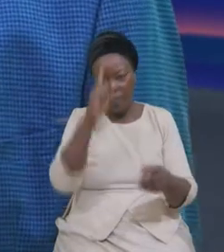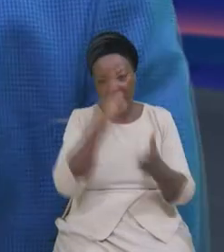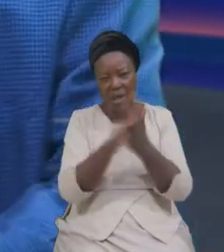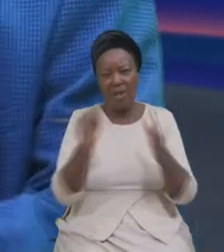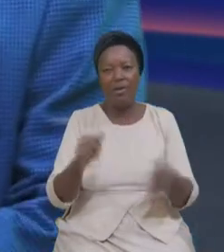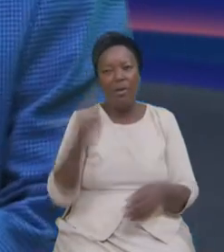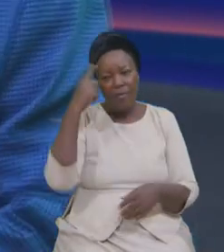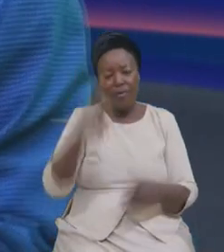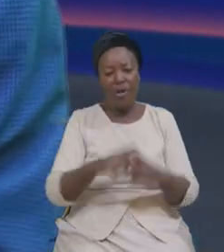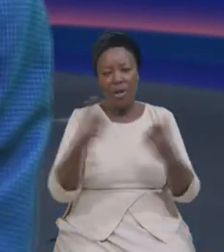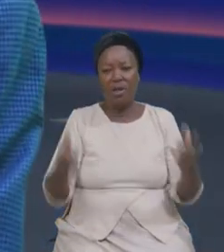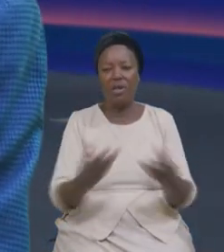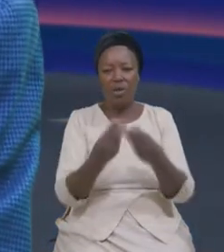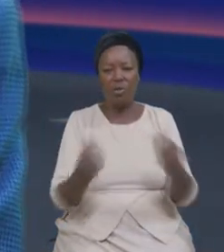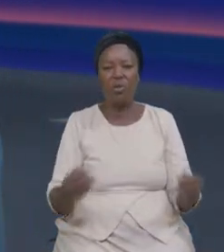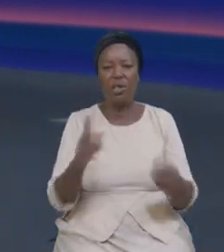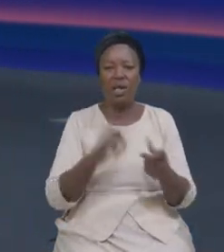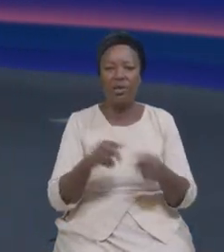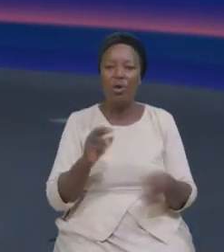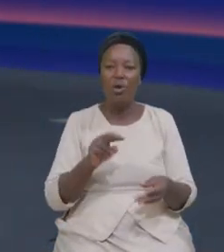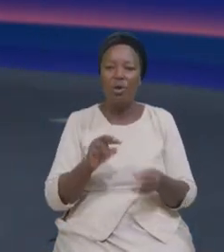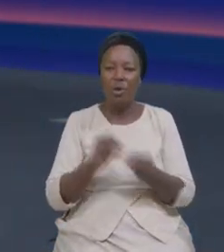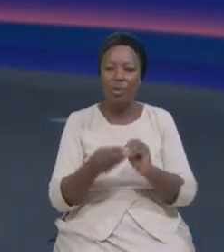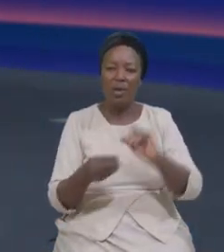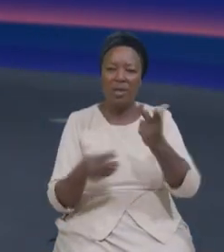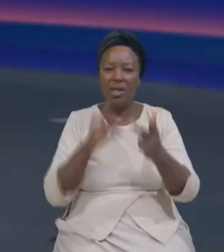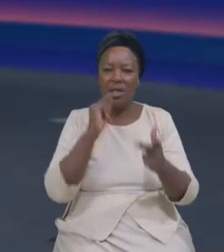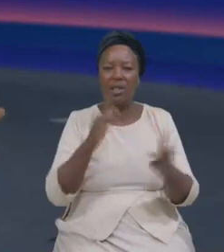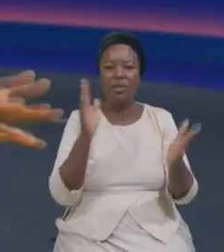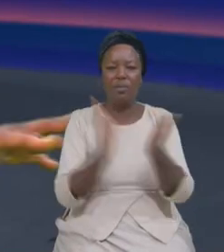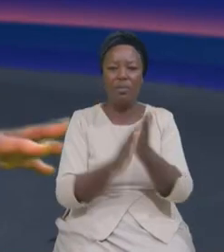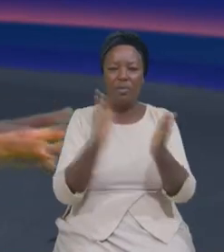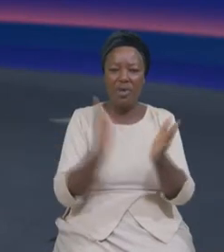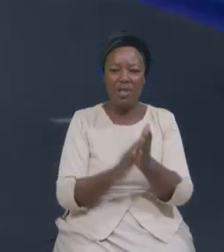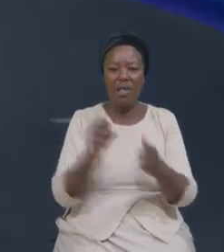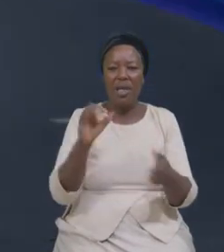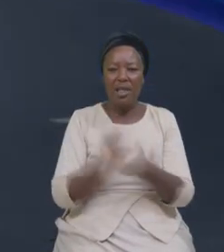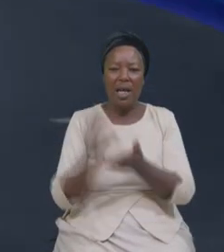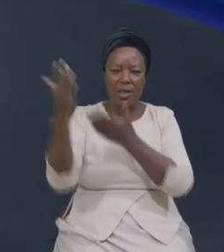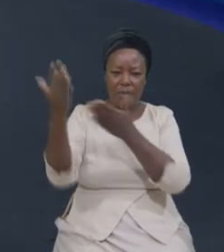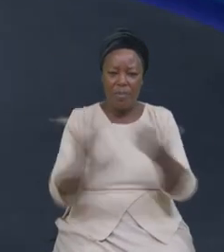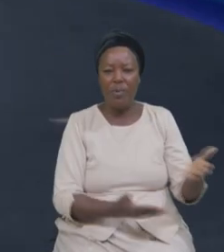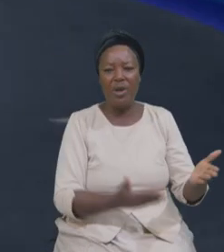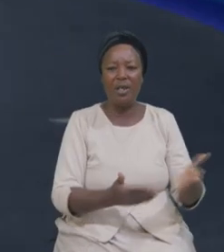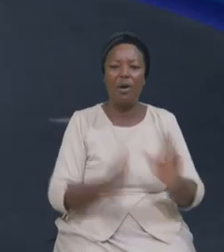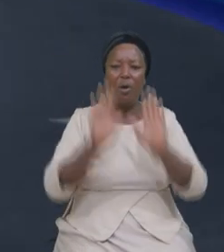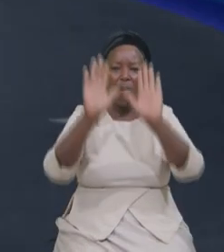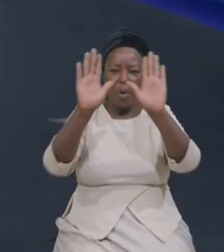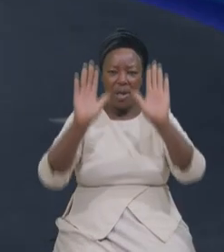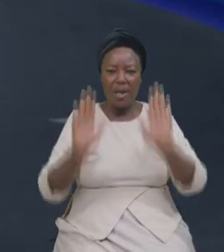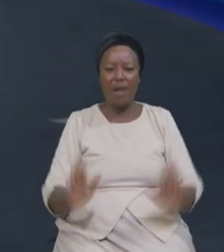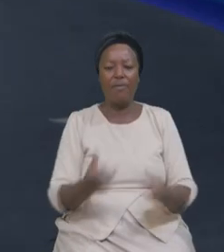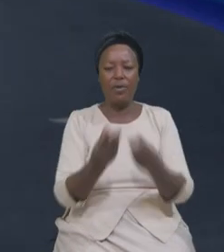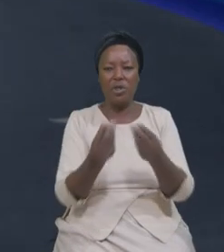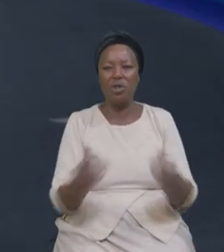manifold solutions. And number three, praises that bring marvelous solution. That